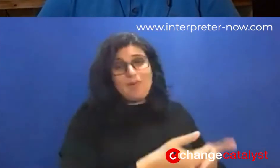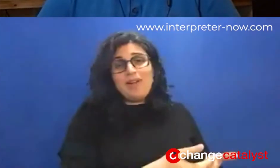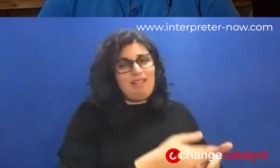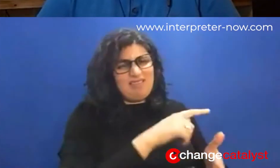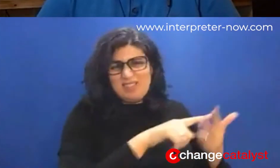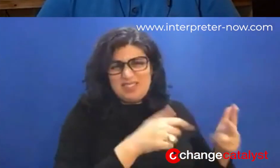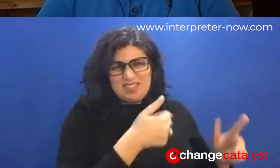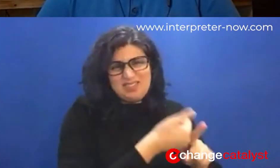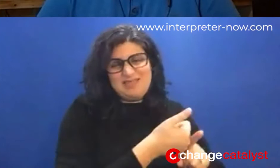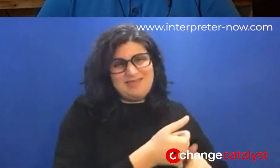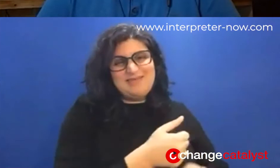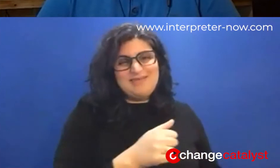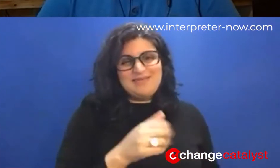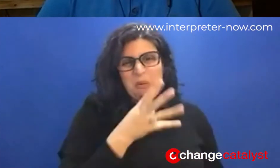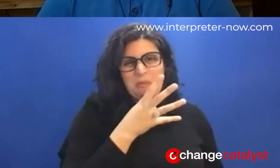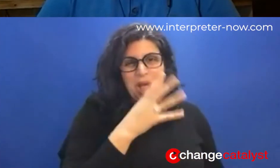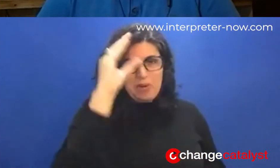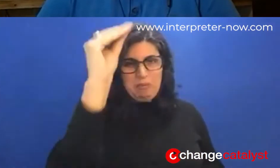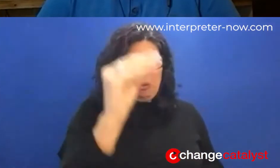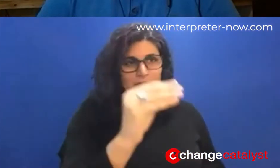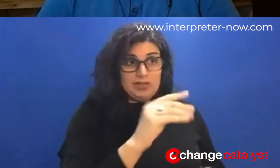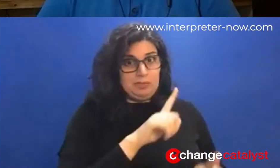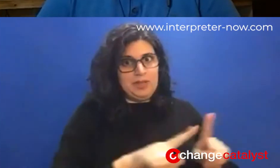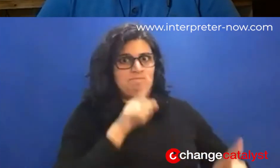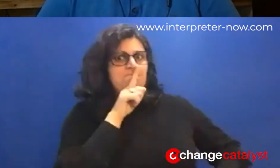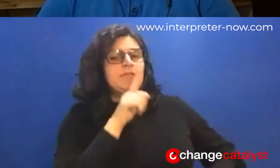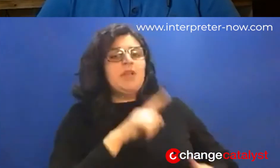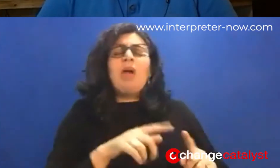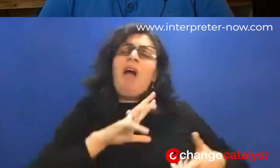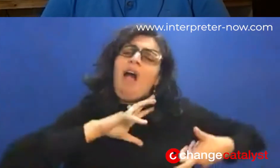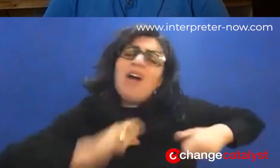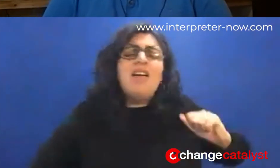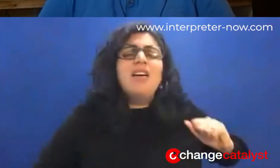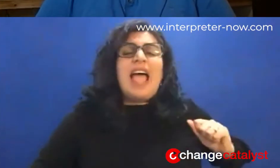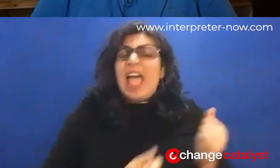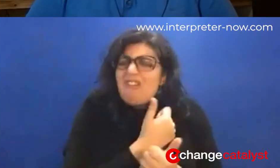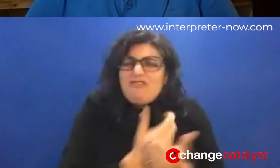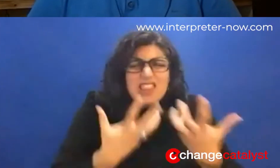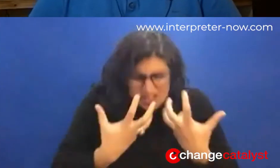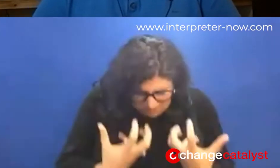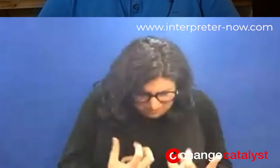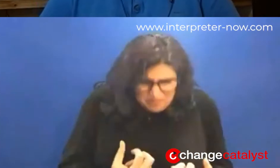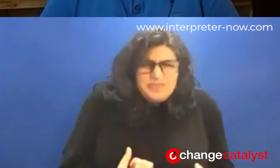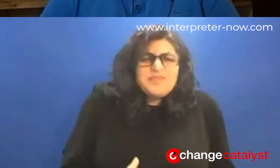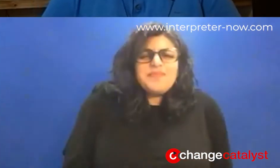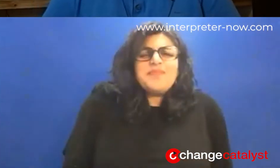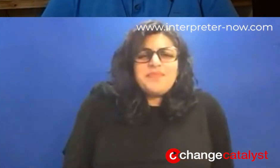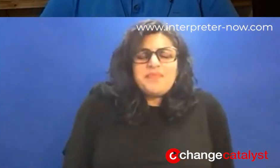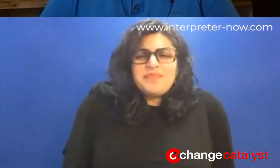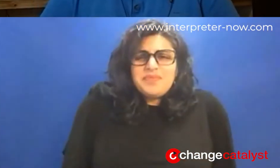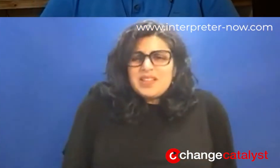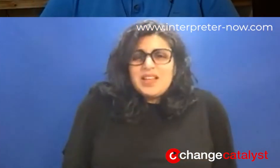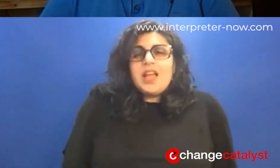just broke my heart. And everything that I had pushed down regarding that, I